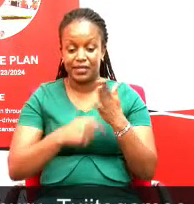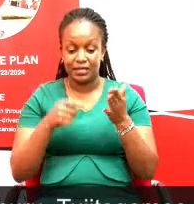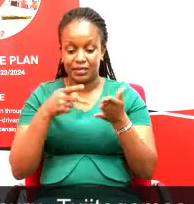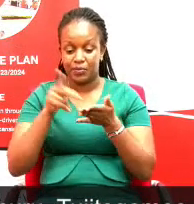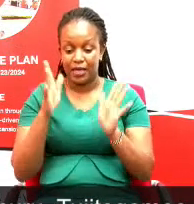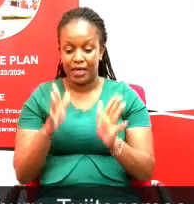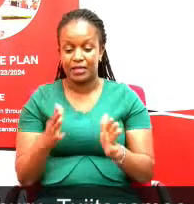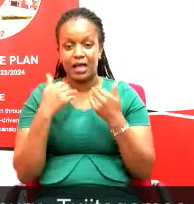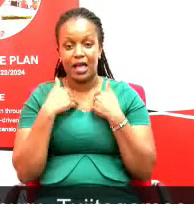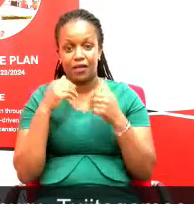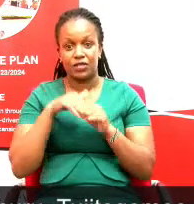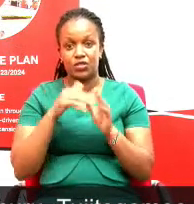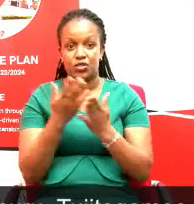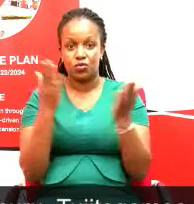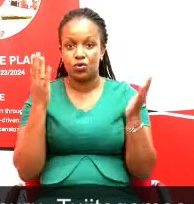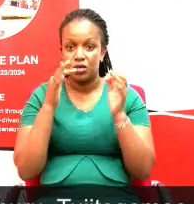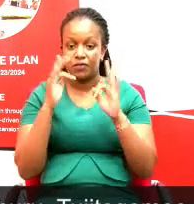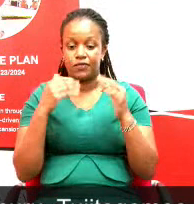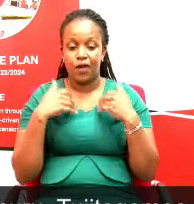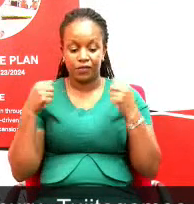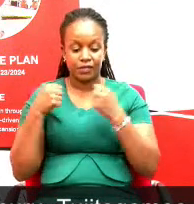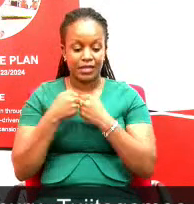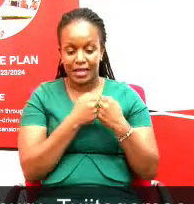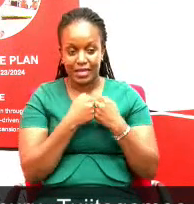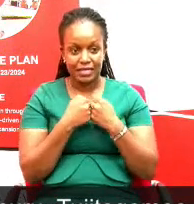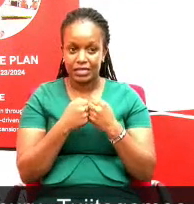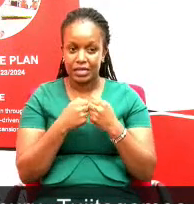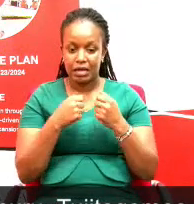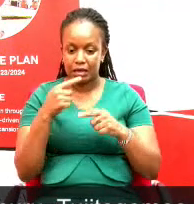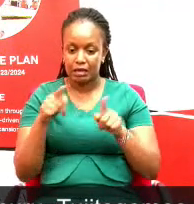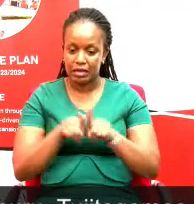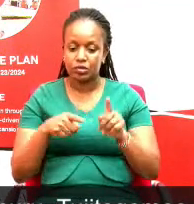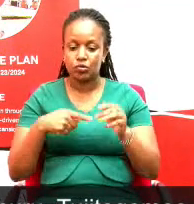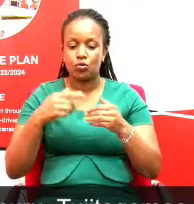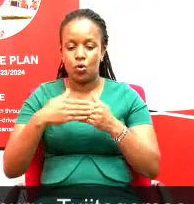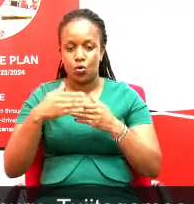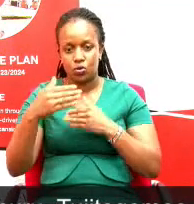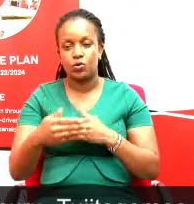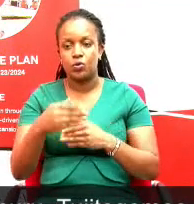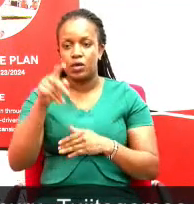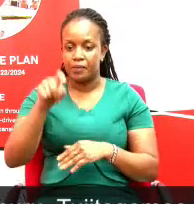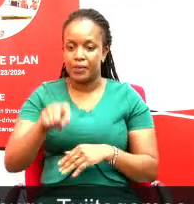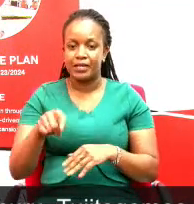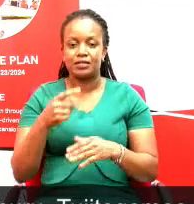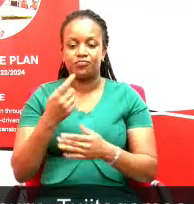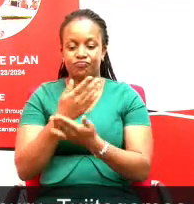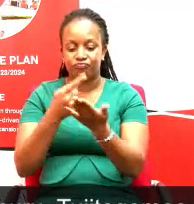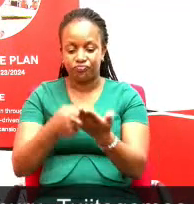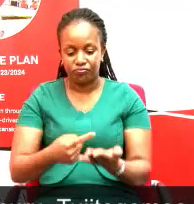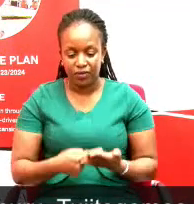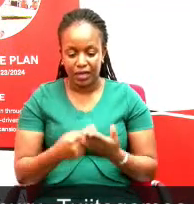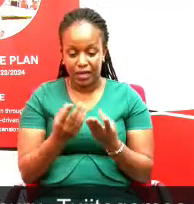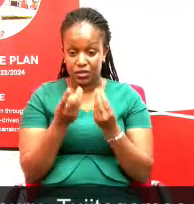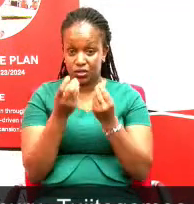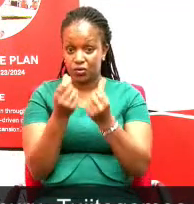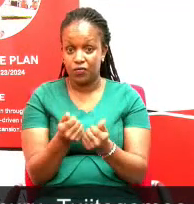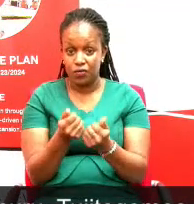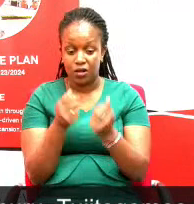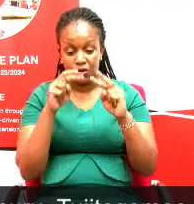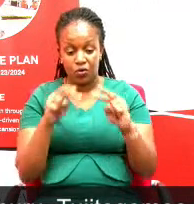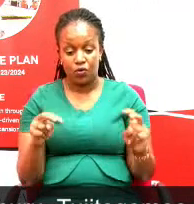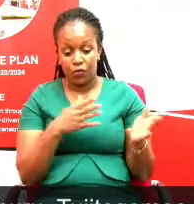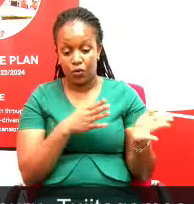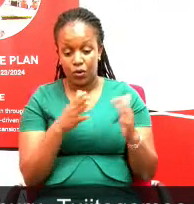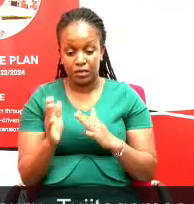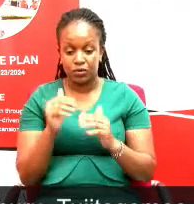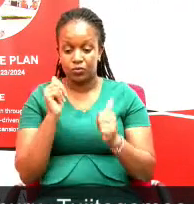on you. If there are any challenges along the way, we must talk, we must say it, and we must look for ways, or we